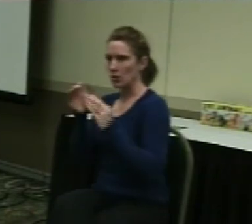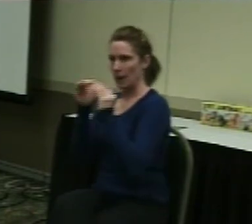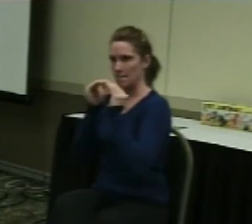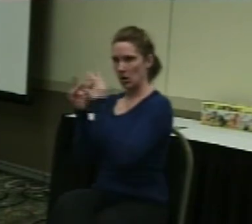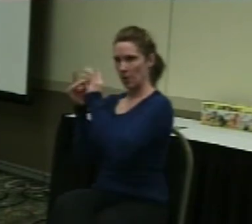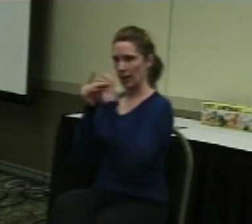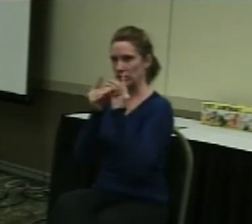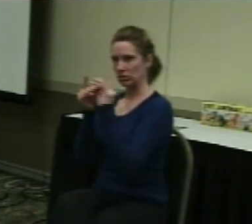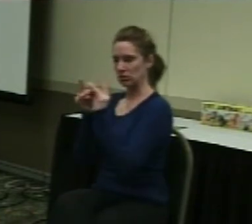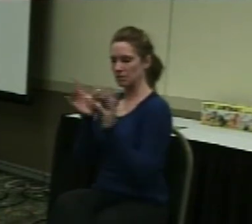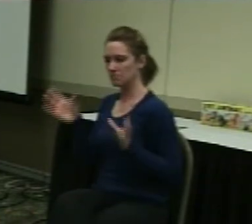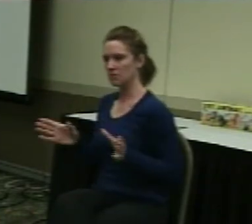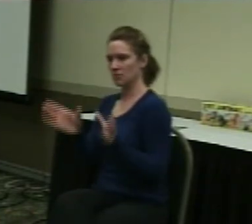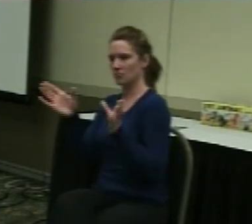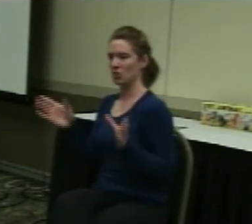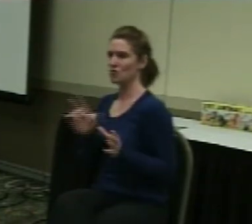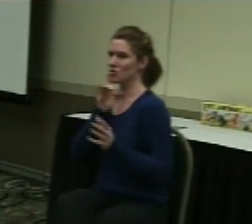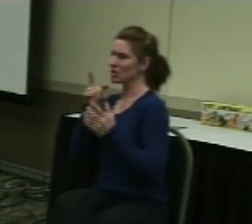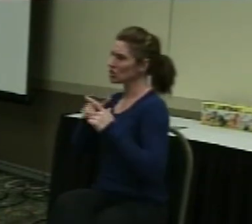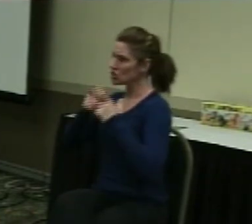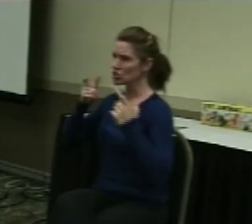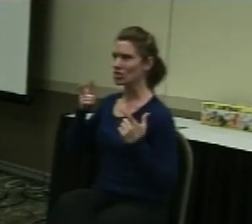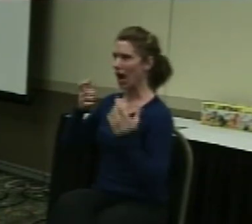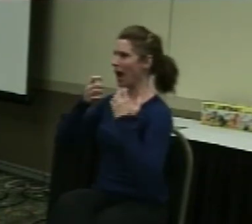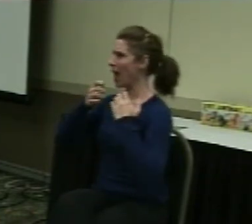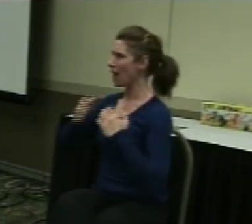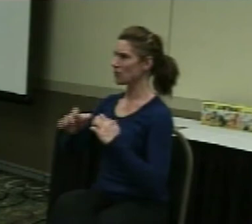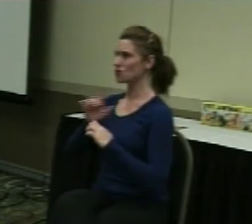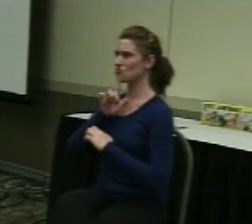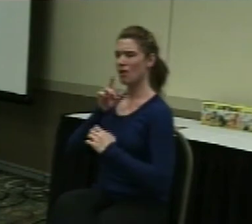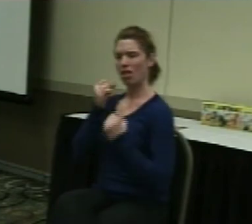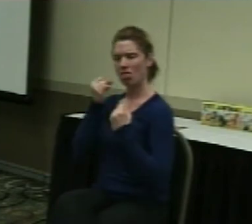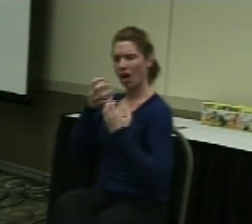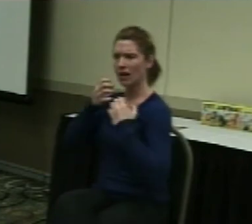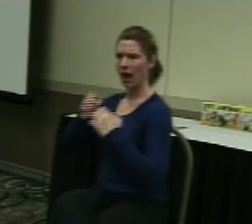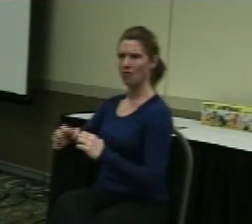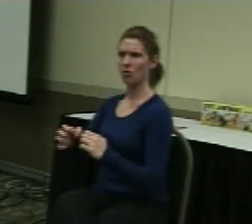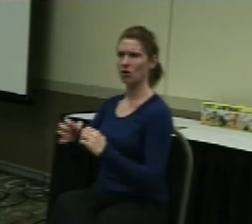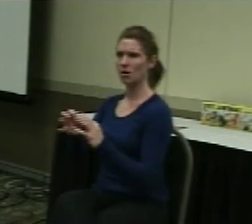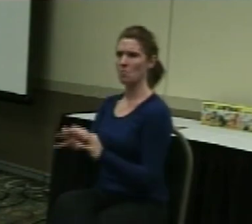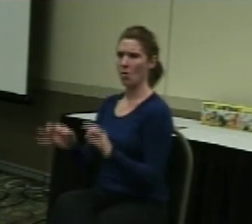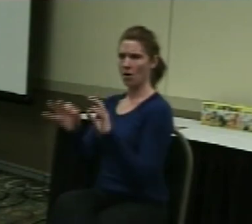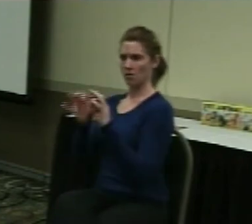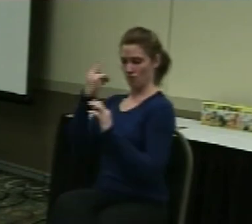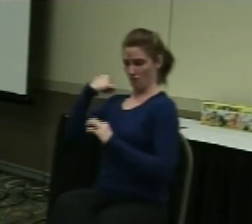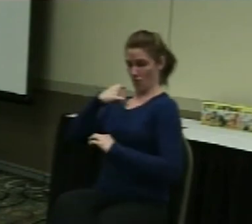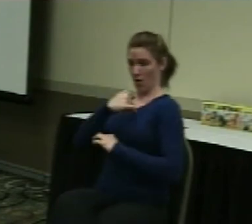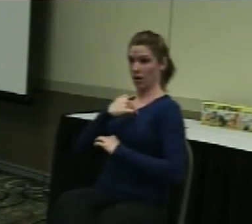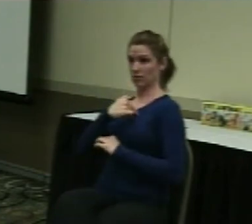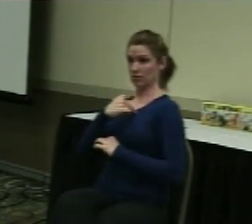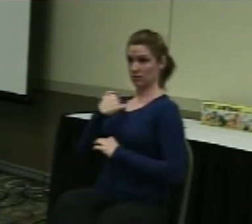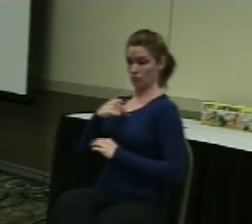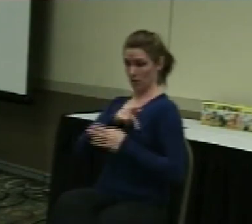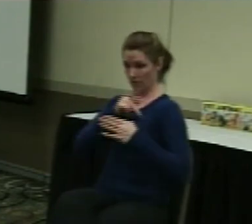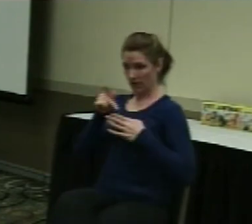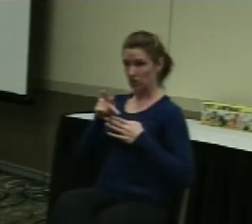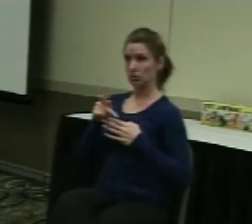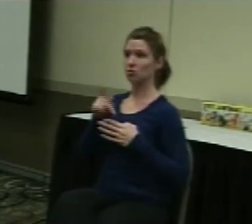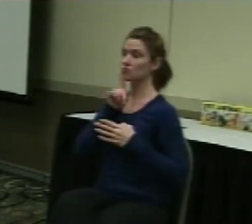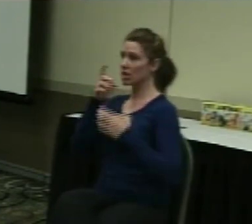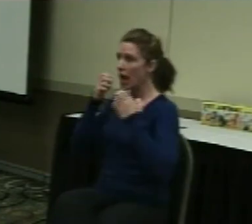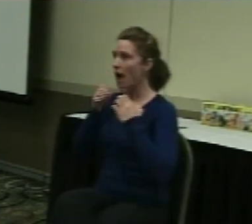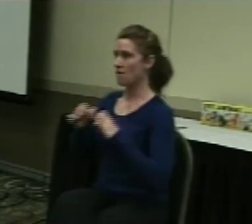fostering self-acceptance, these are huge efforts. They take extraordinary effort on our part as professionals.